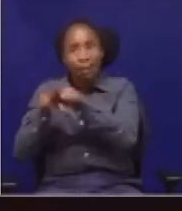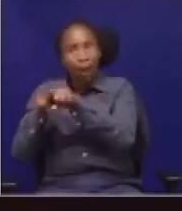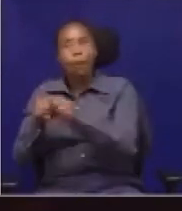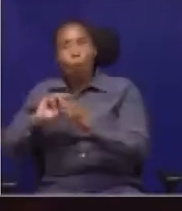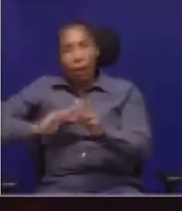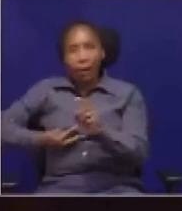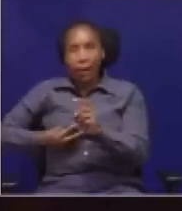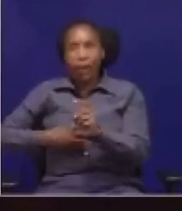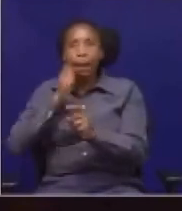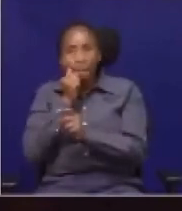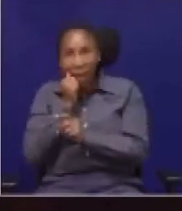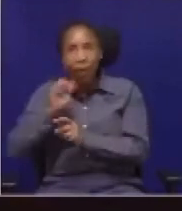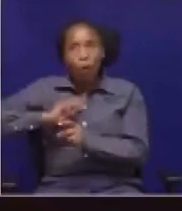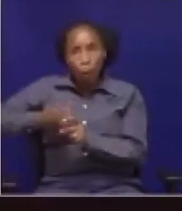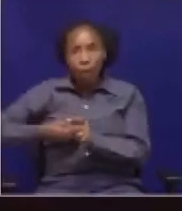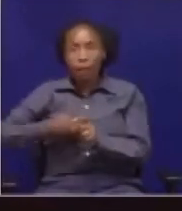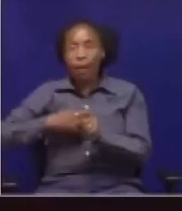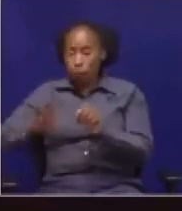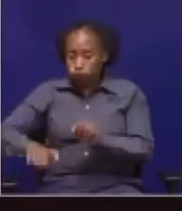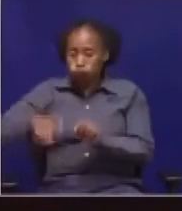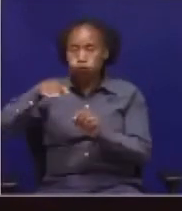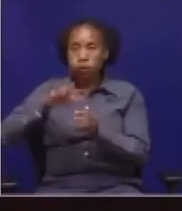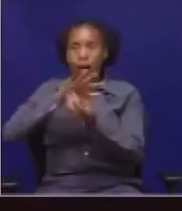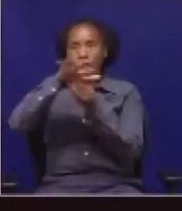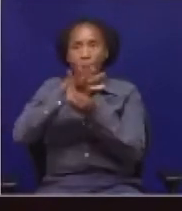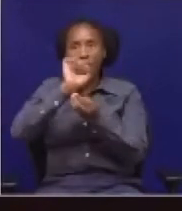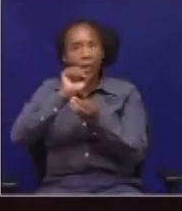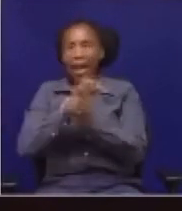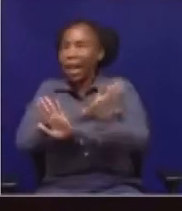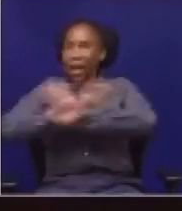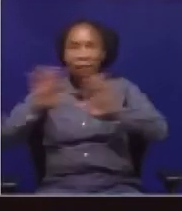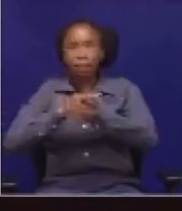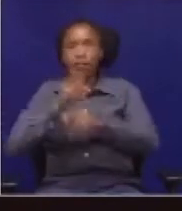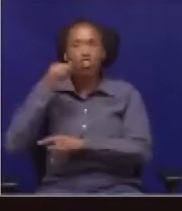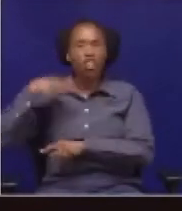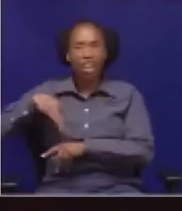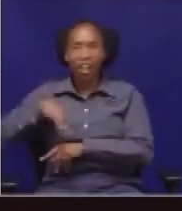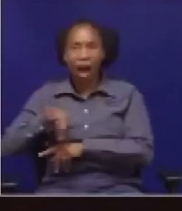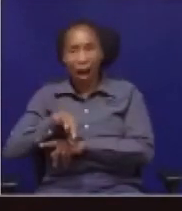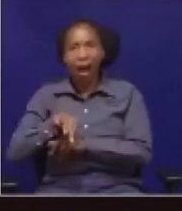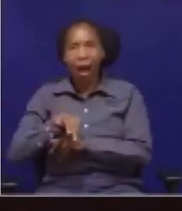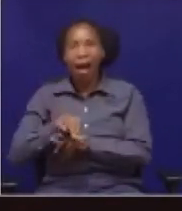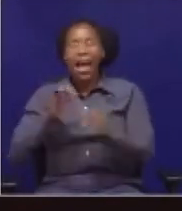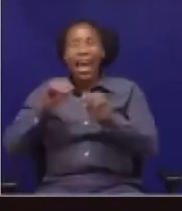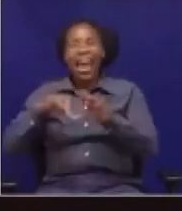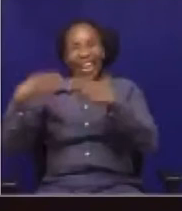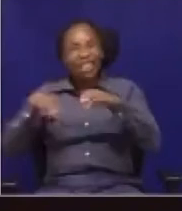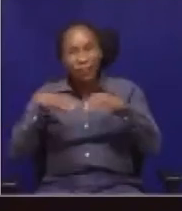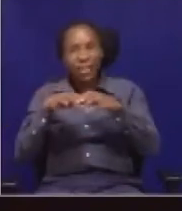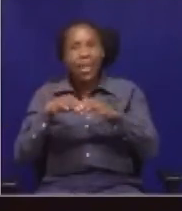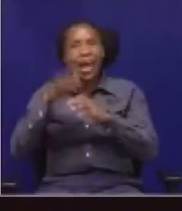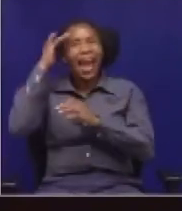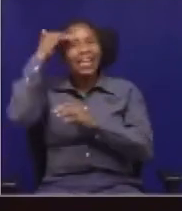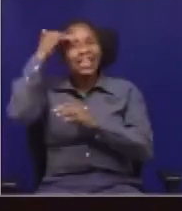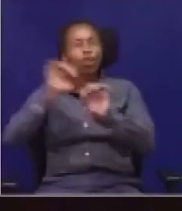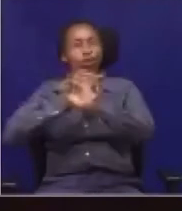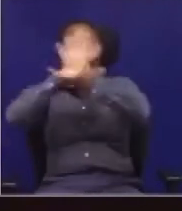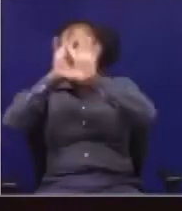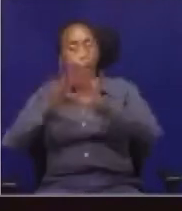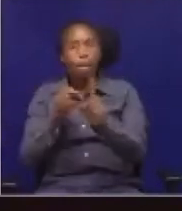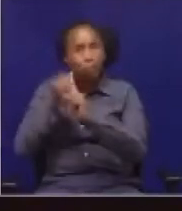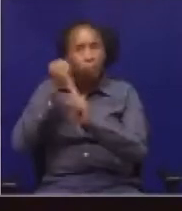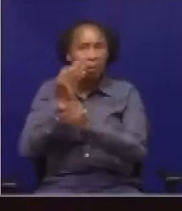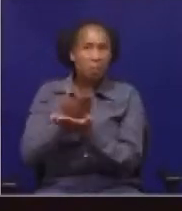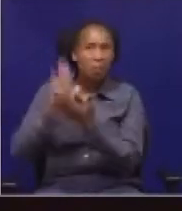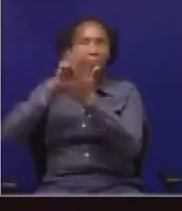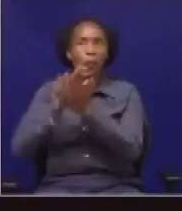and women that must raise their families without gender stereotypes and to actively and consciously fight the patriarchy. As much